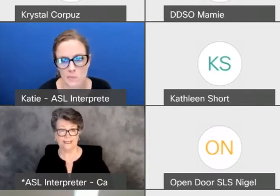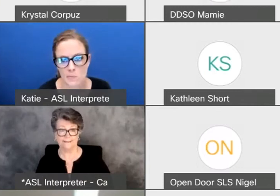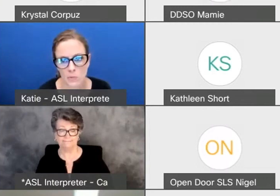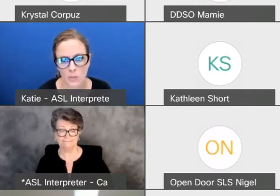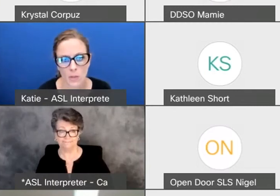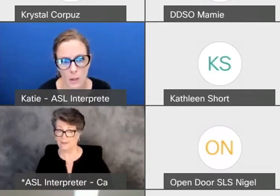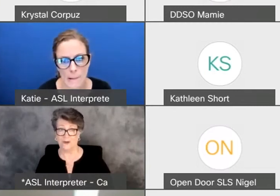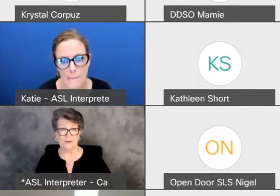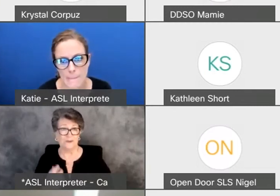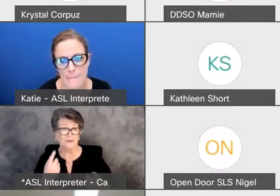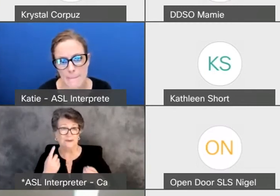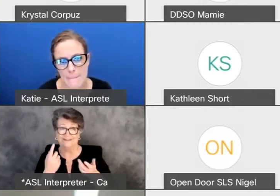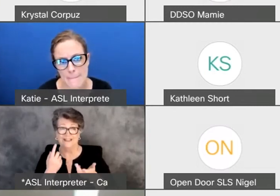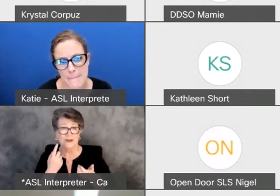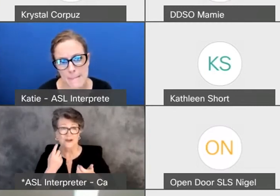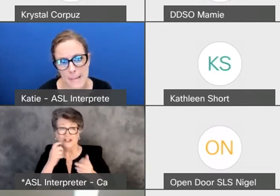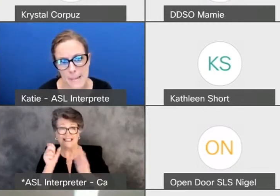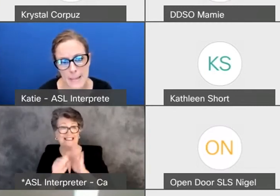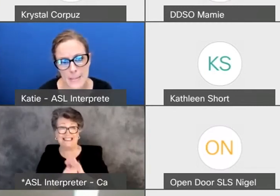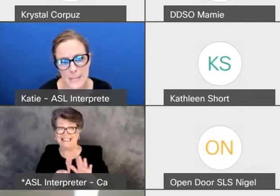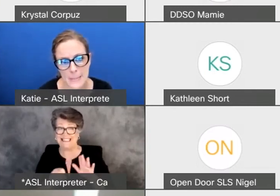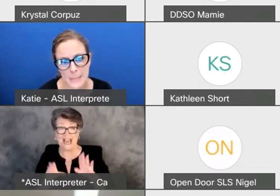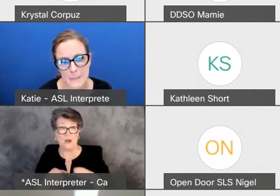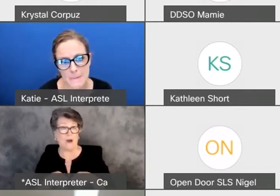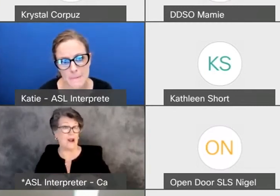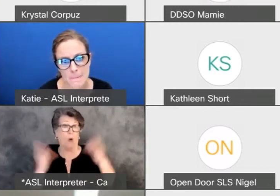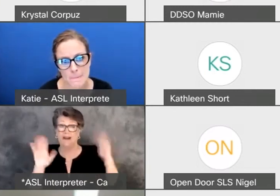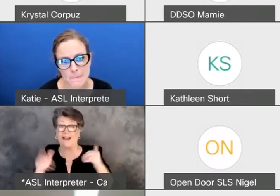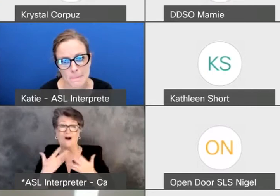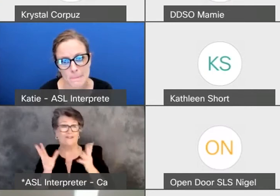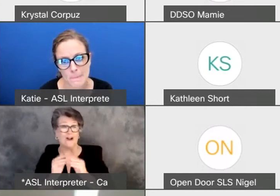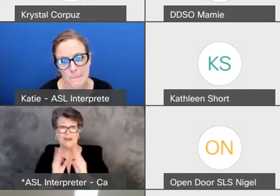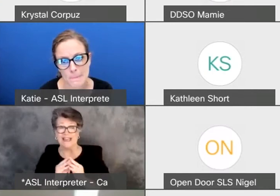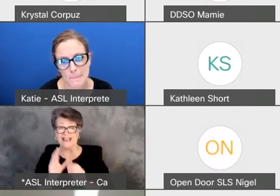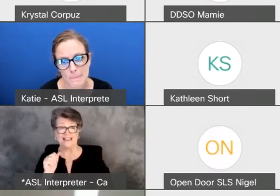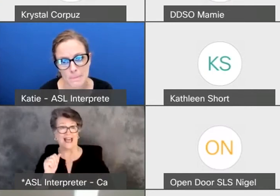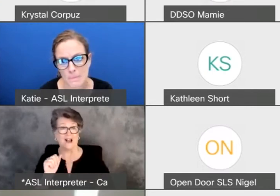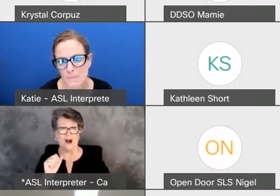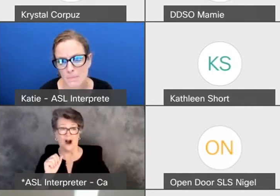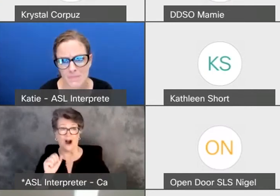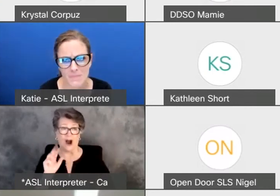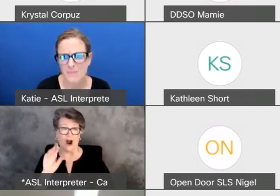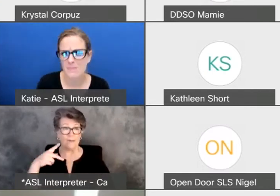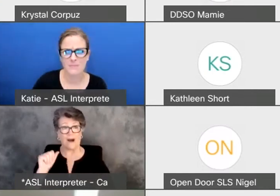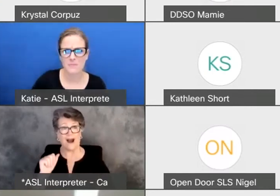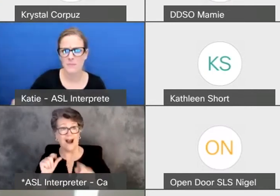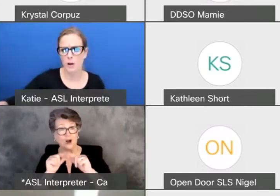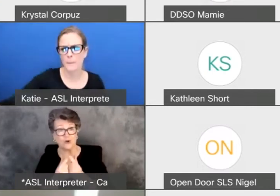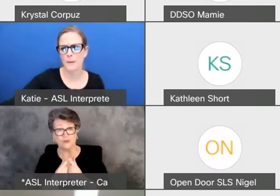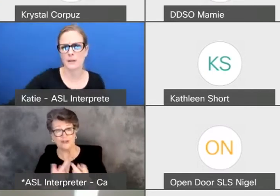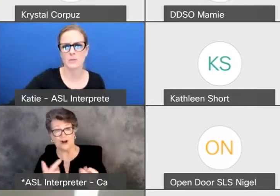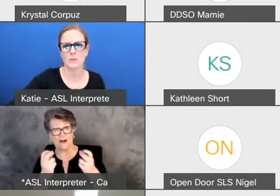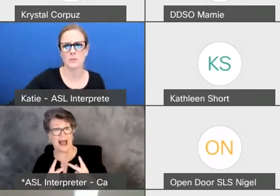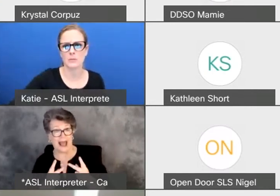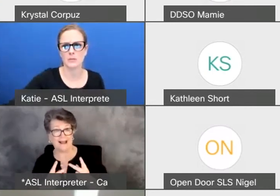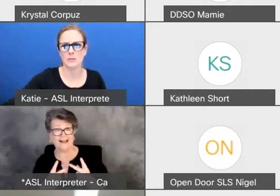We were just in the process of statewide opening up all of our meetings where like all of the ARCA groups get back together. So different regional centers all meet